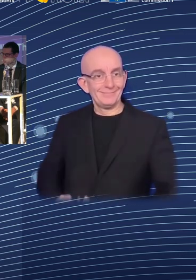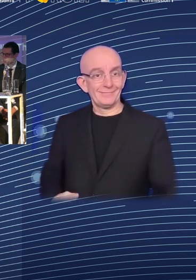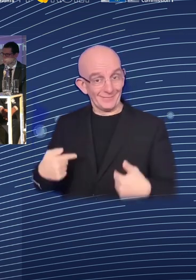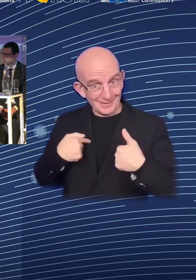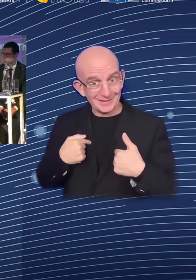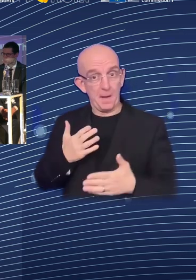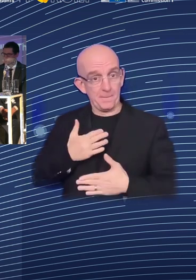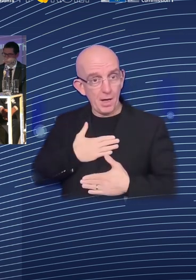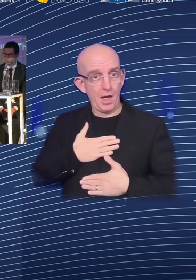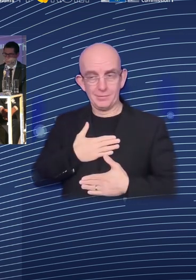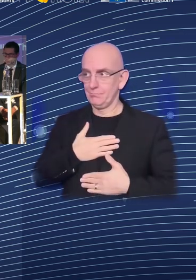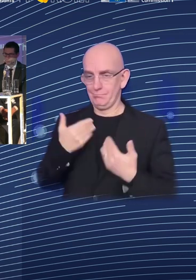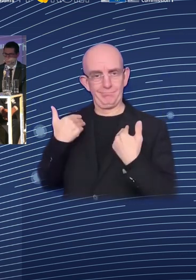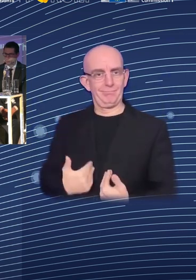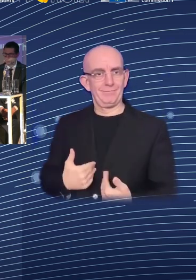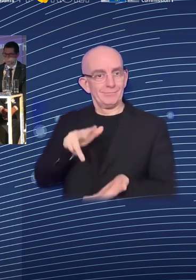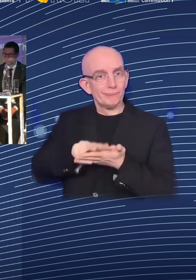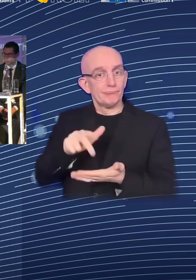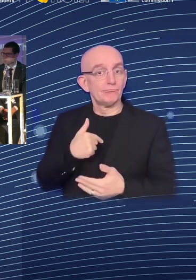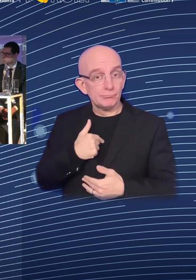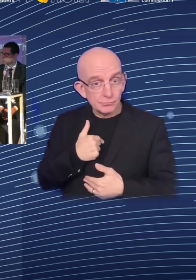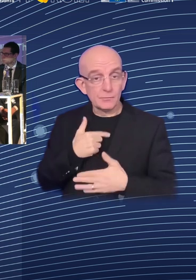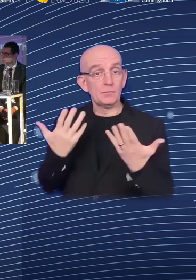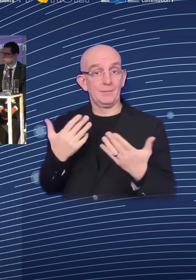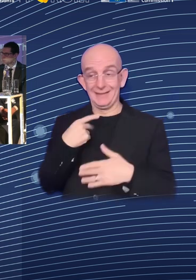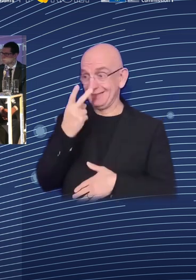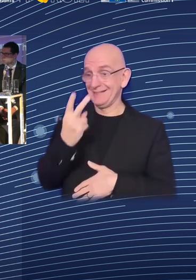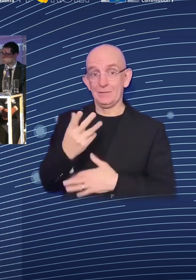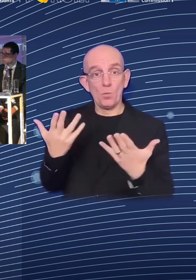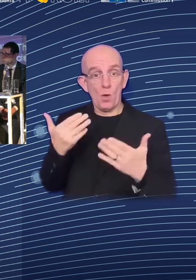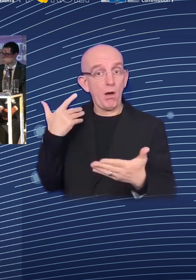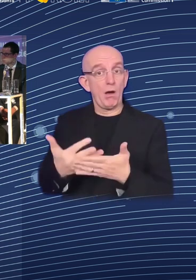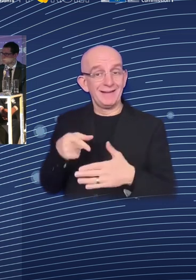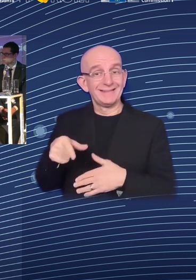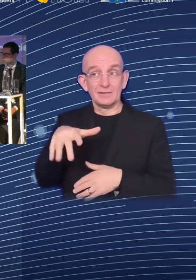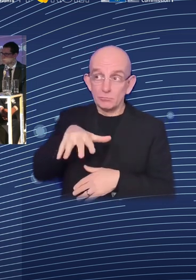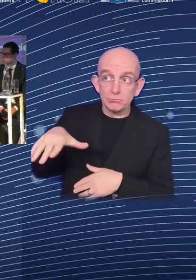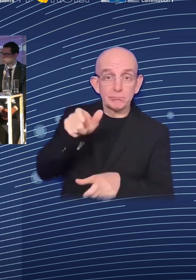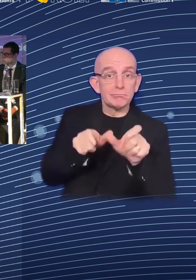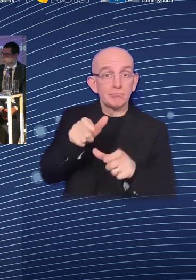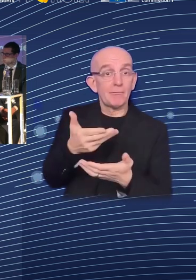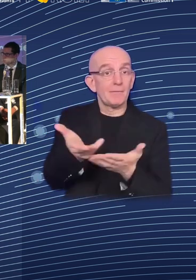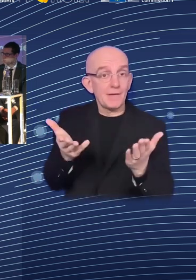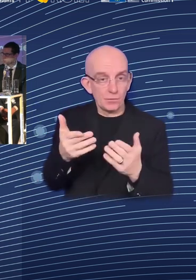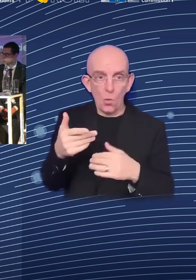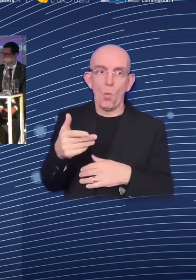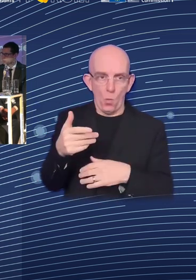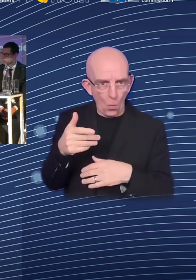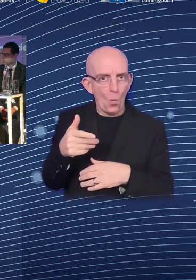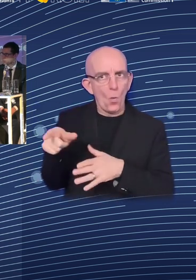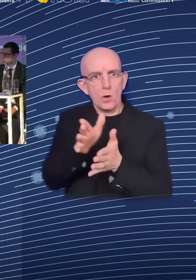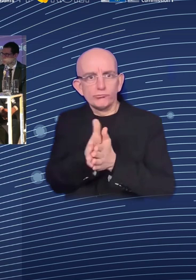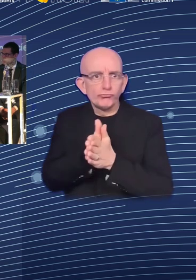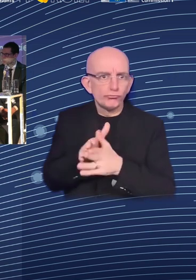society level, I see a huge interest. And I see no need to convince people, because people